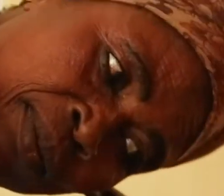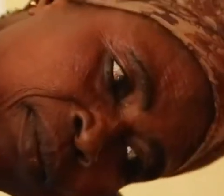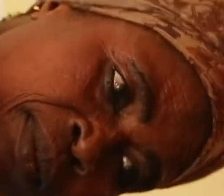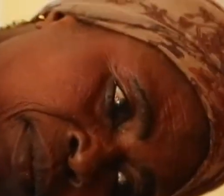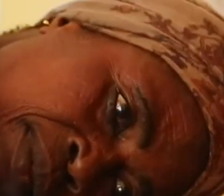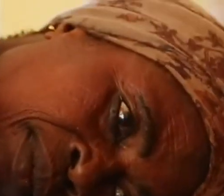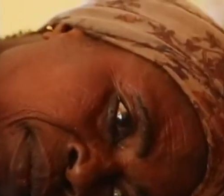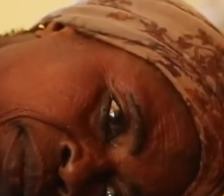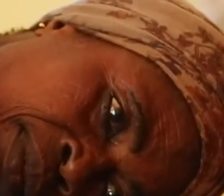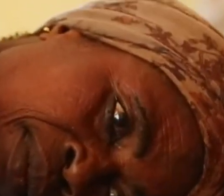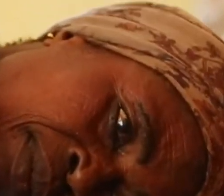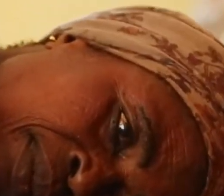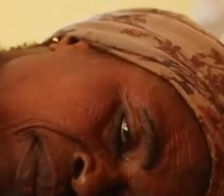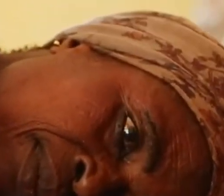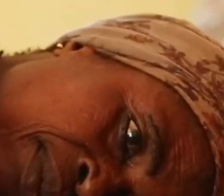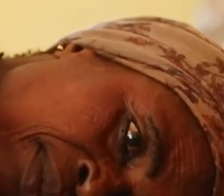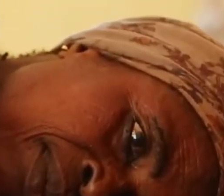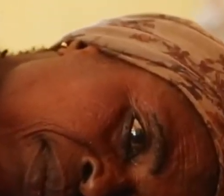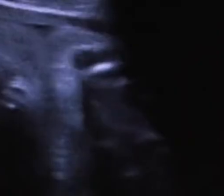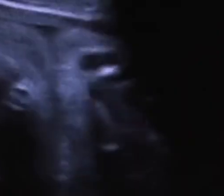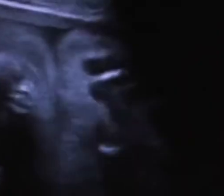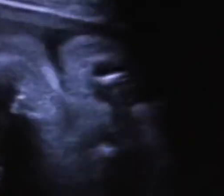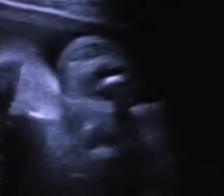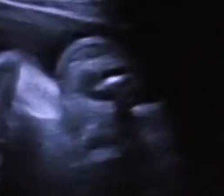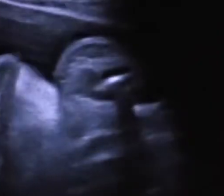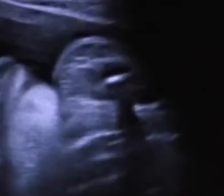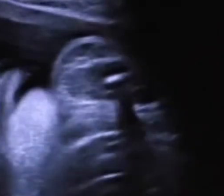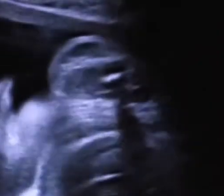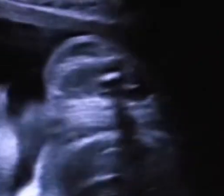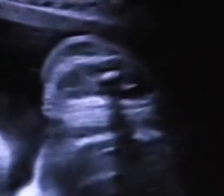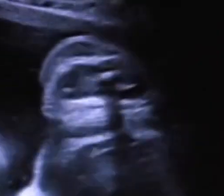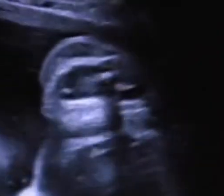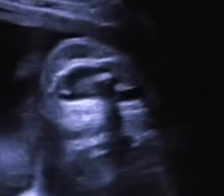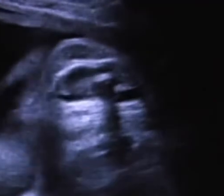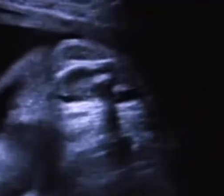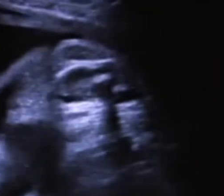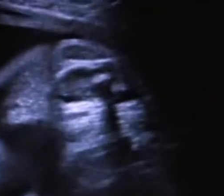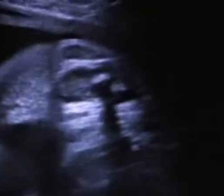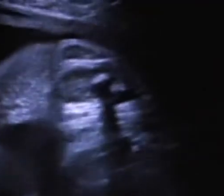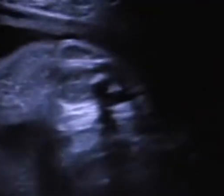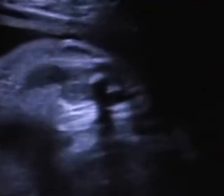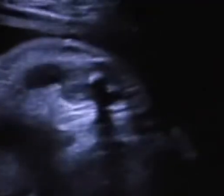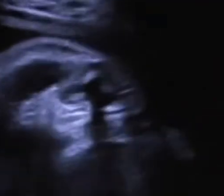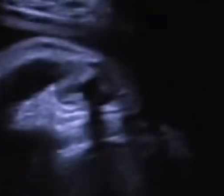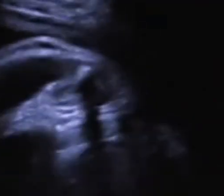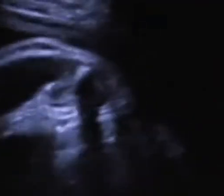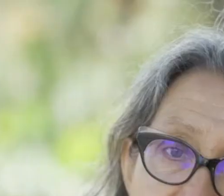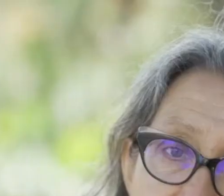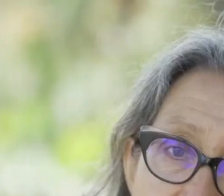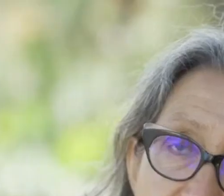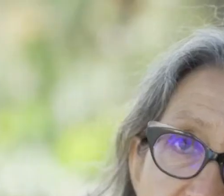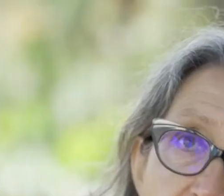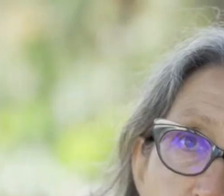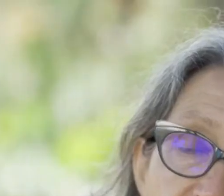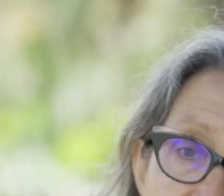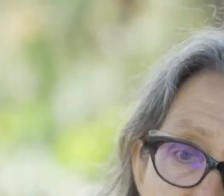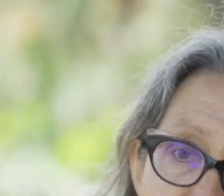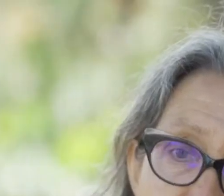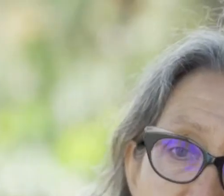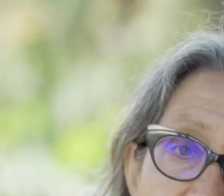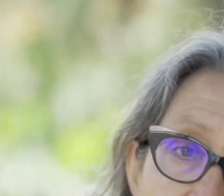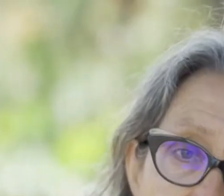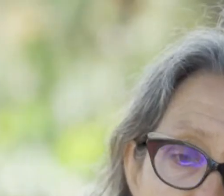activity? Yes. Should they be treated as being exactly the same? I don't think they are. But I think that what's needed here is